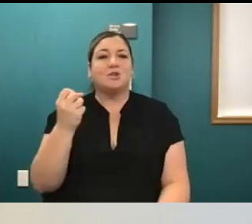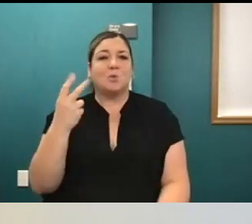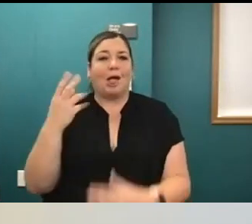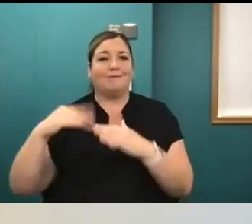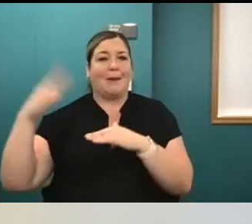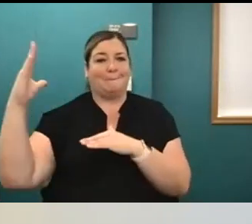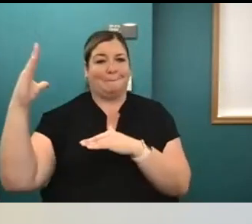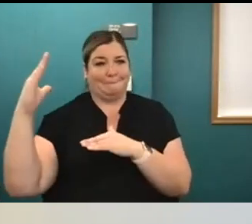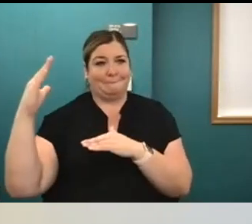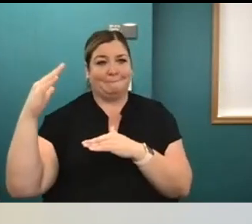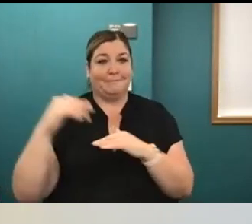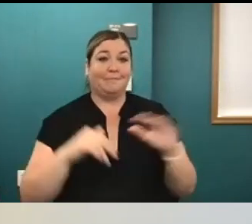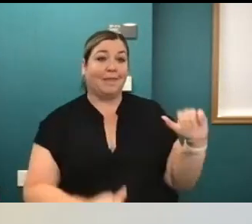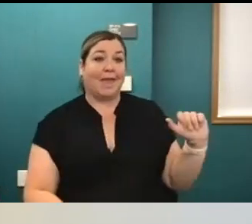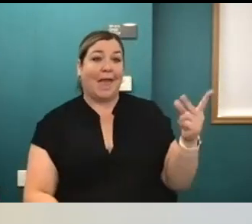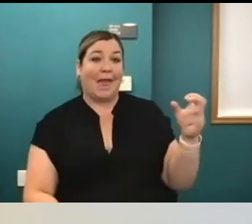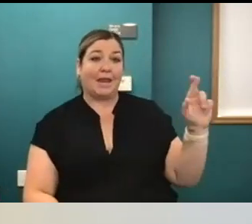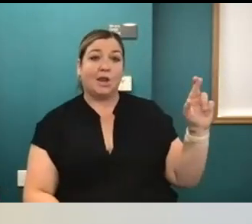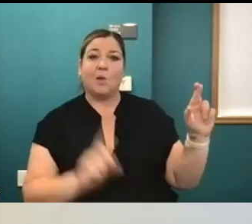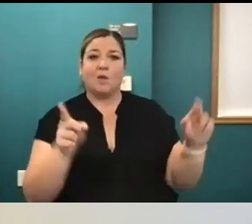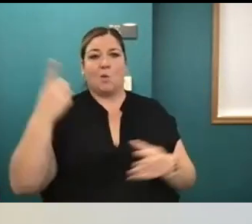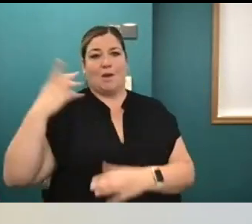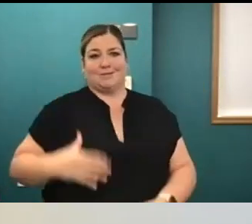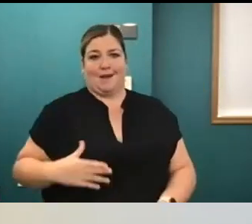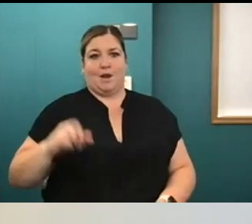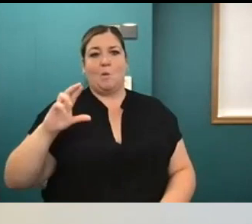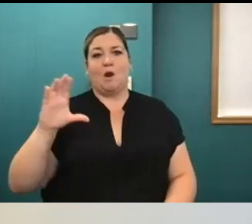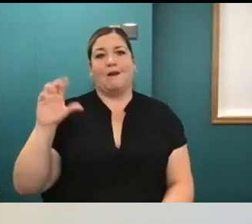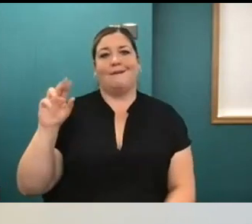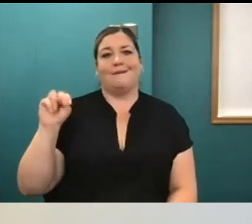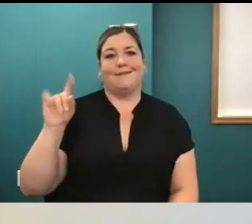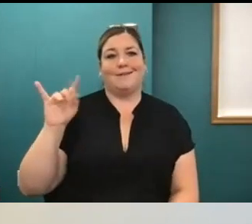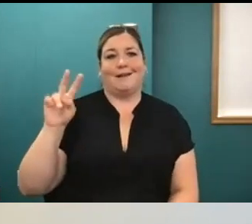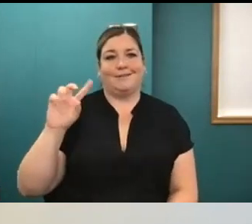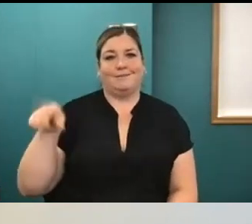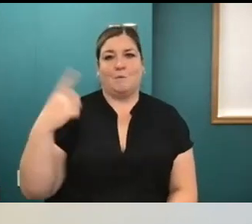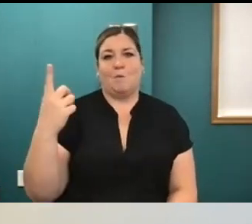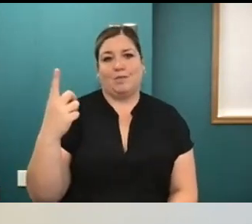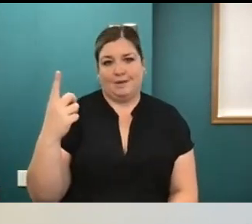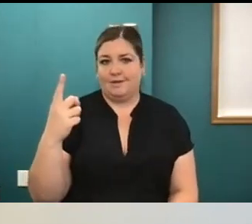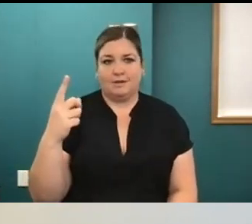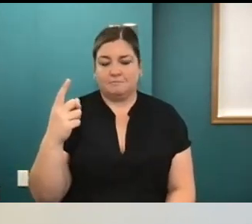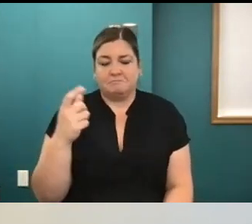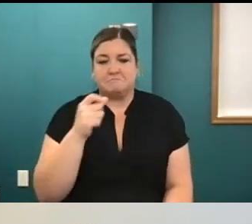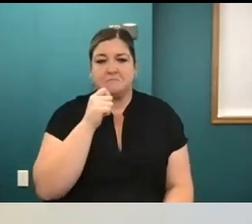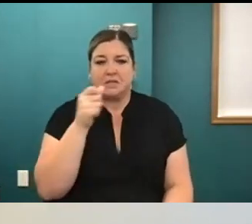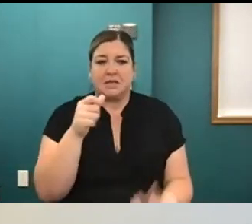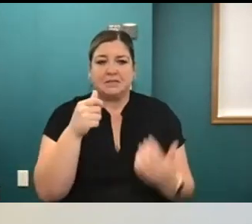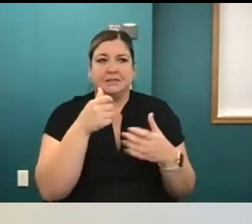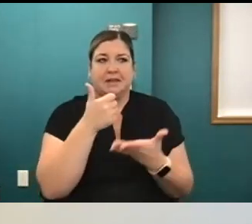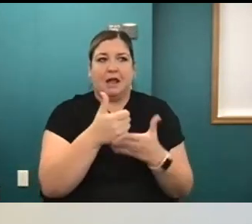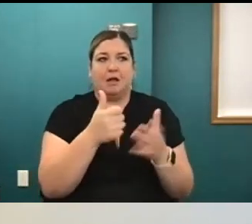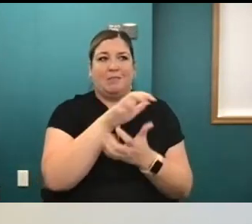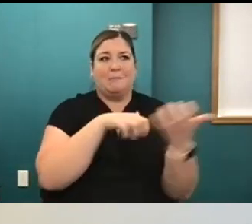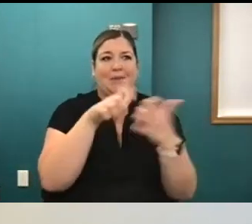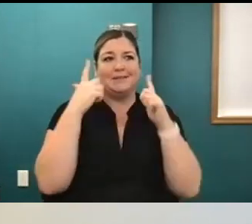Adhere is solely for single-sided deafness or conductive hearing loss only. It's not have an indication for mixed hearing loss. For